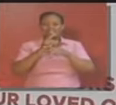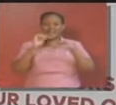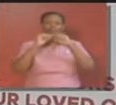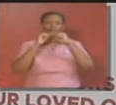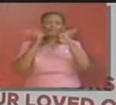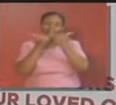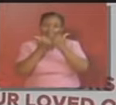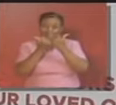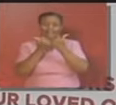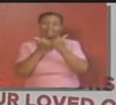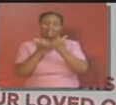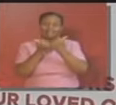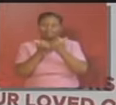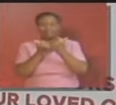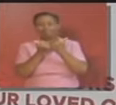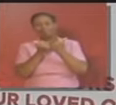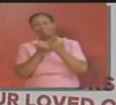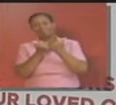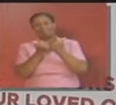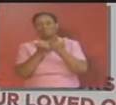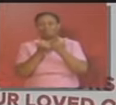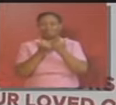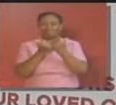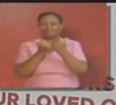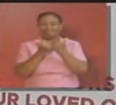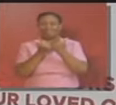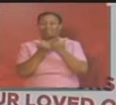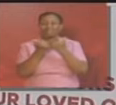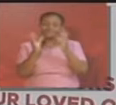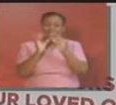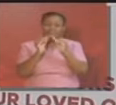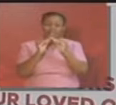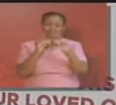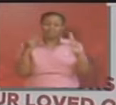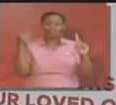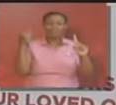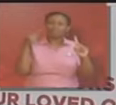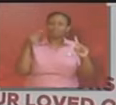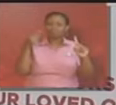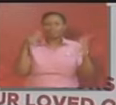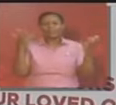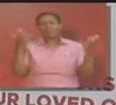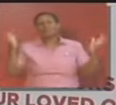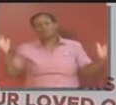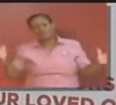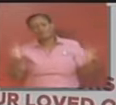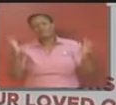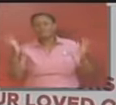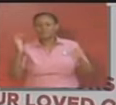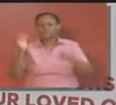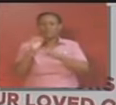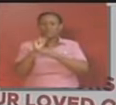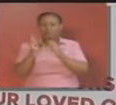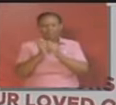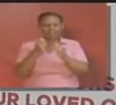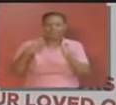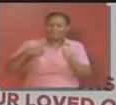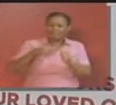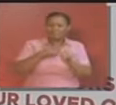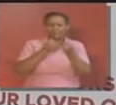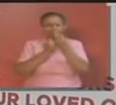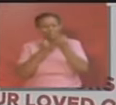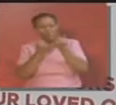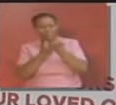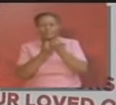number of cases. And of course, the intent of the meeting was to encourage greater cooperation between the barkeepers and operators so persons would